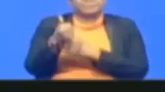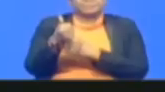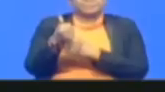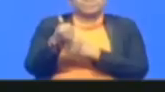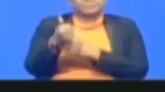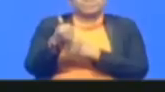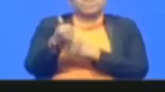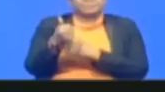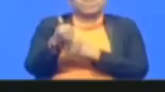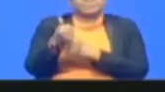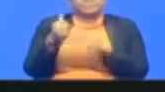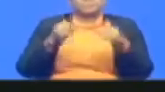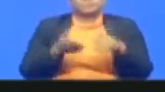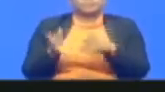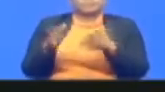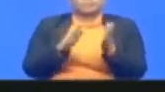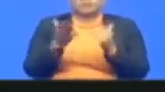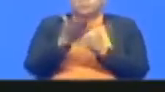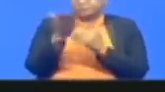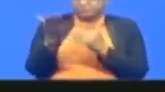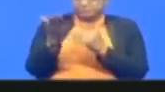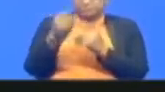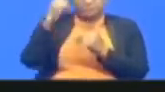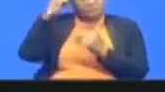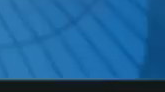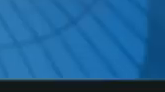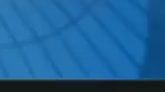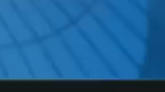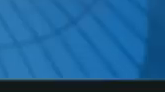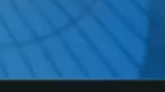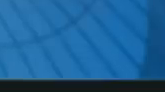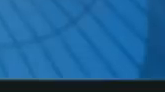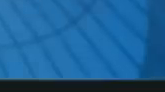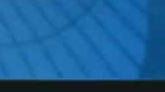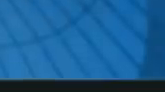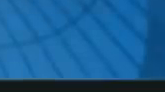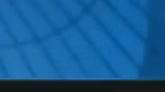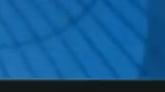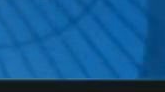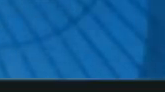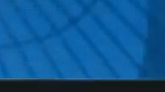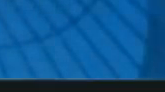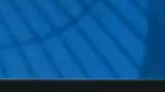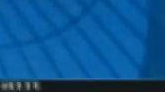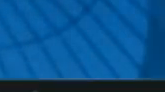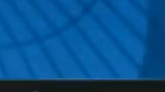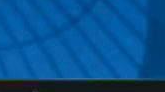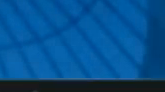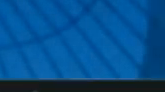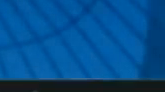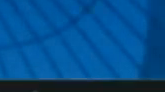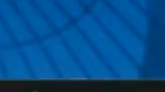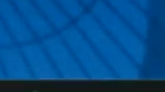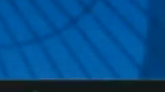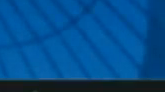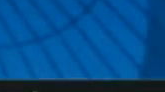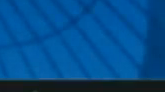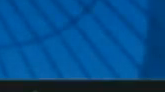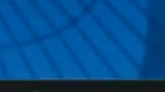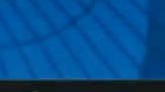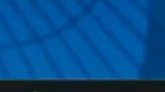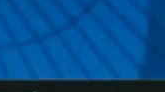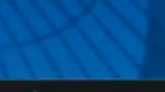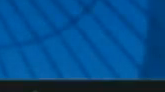And there's an opportunity for you to weigh in on that. What are your expectations? We asked tonight on Opinion Count. What are your expectations ahead of the